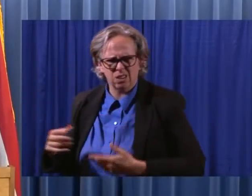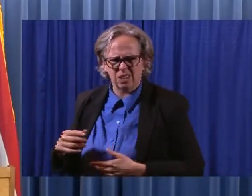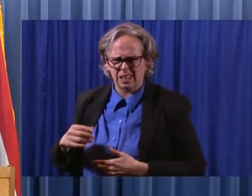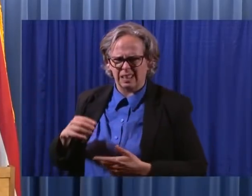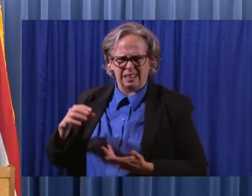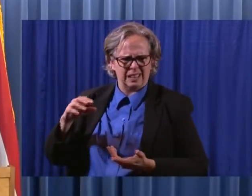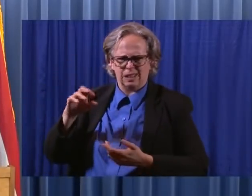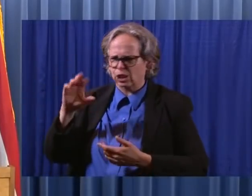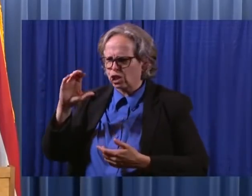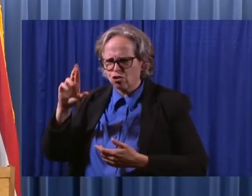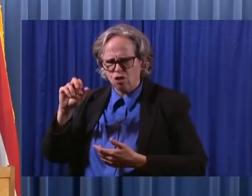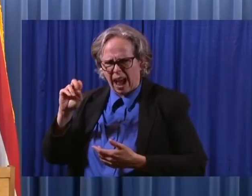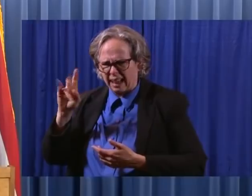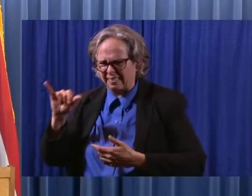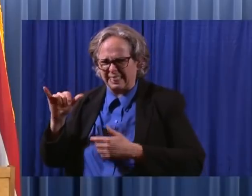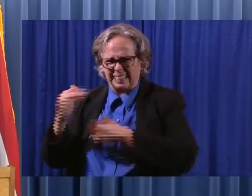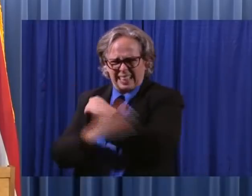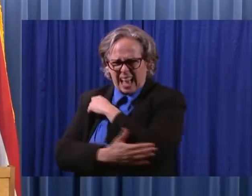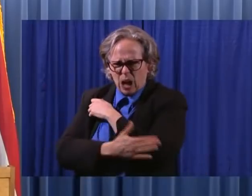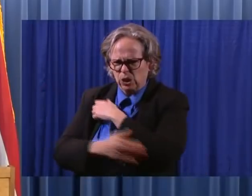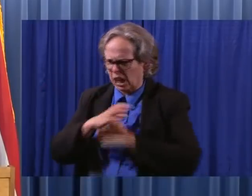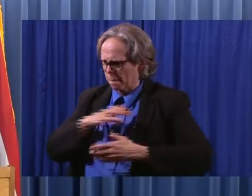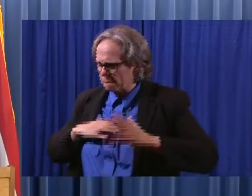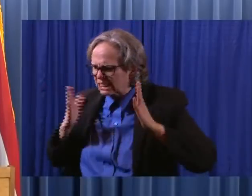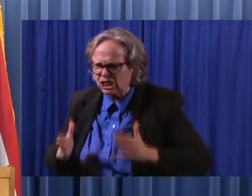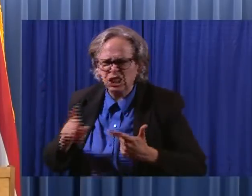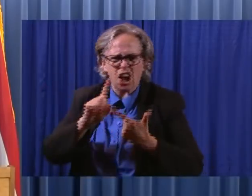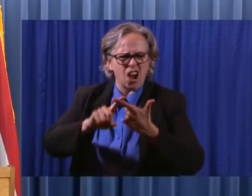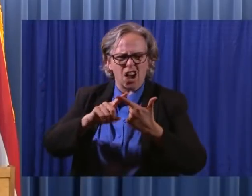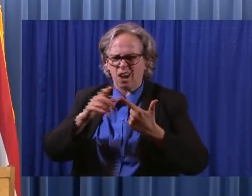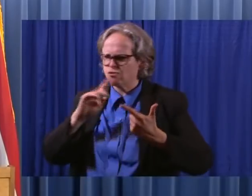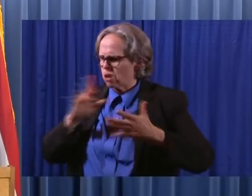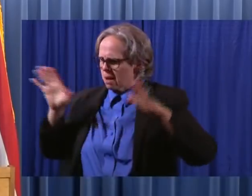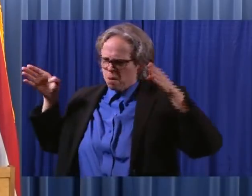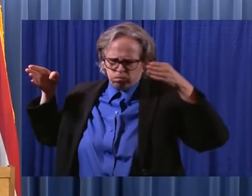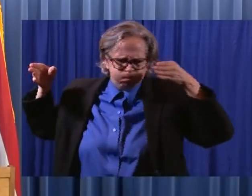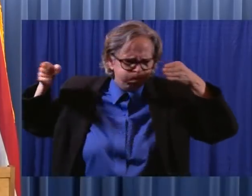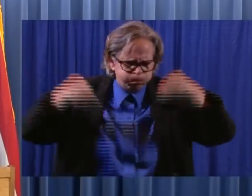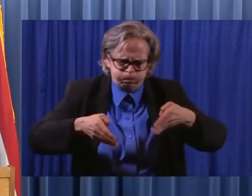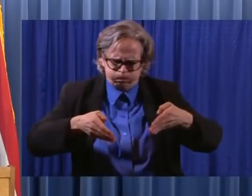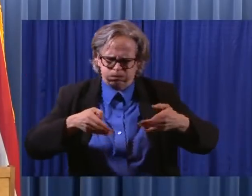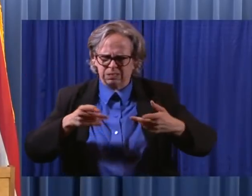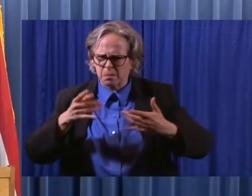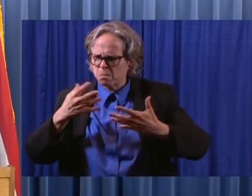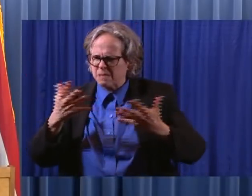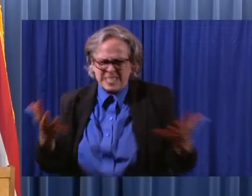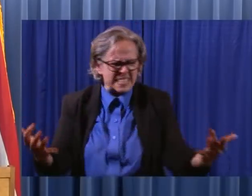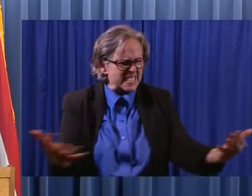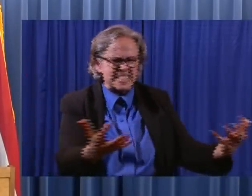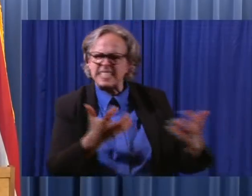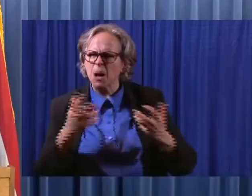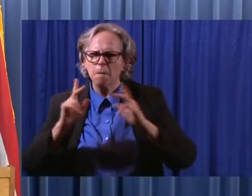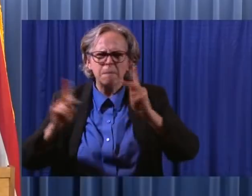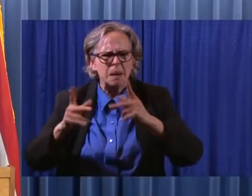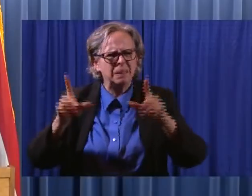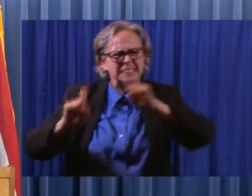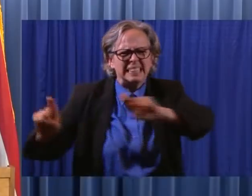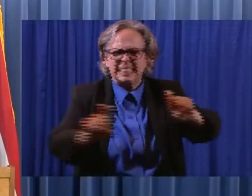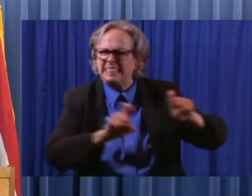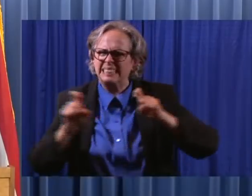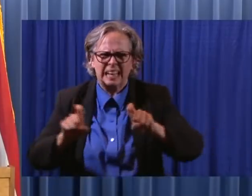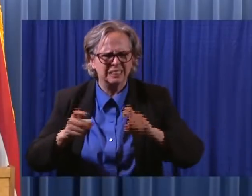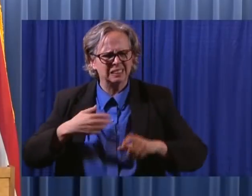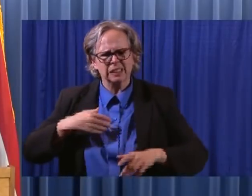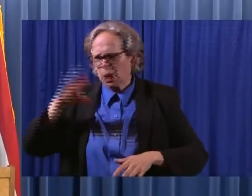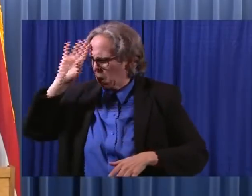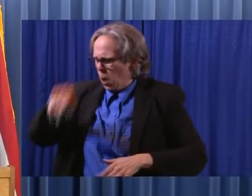well as 2 health commissioners are really focused on getting more testing. So that is obviously very